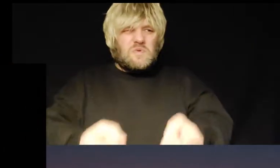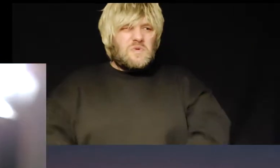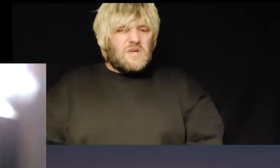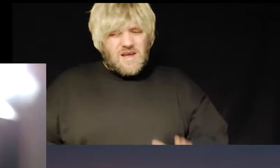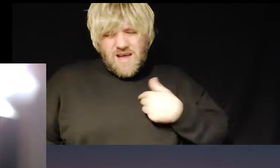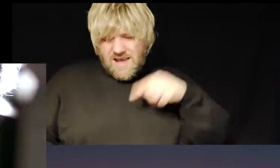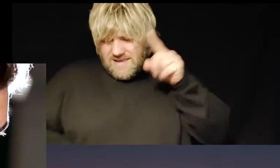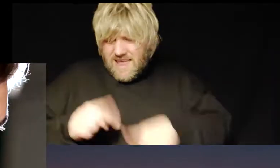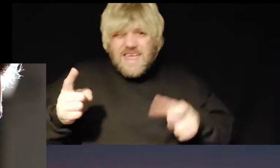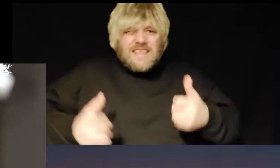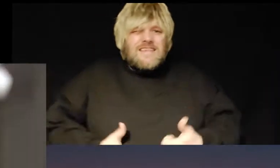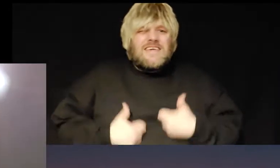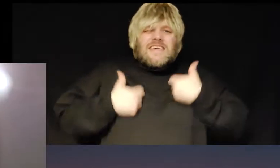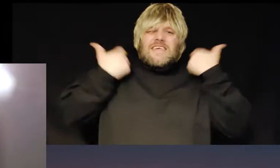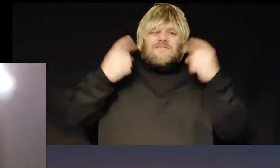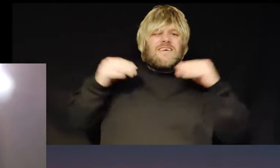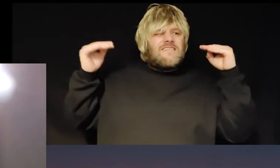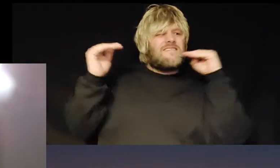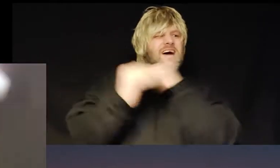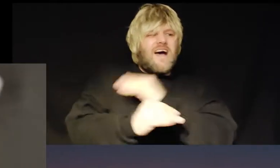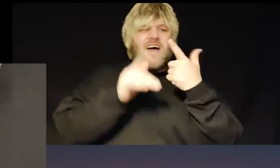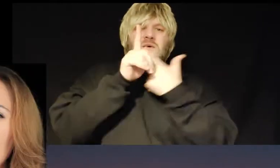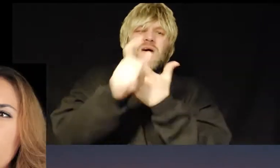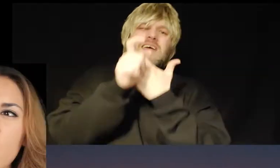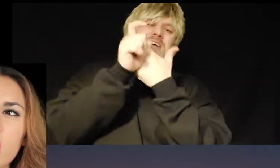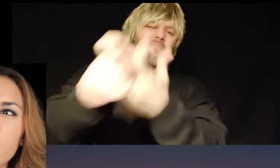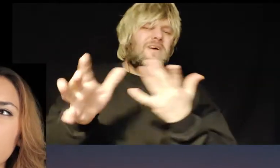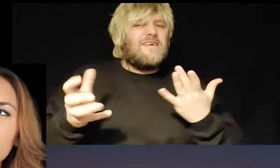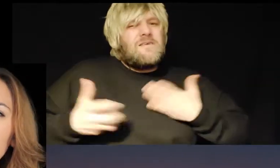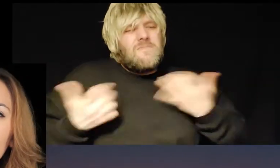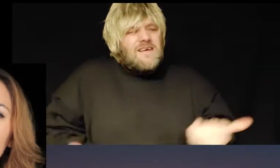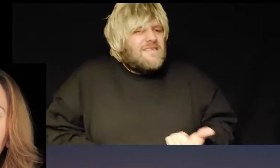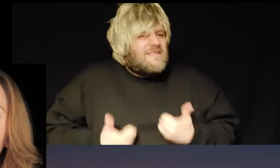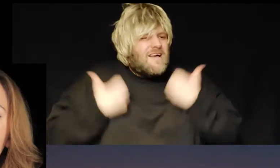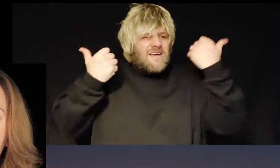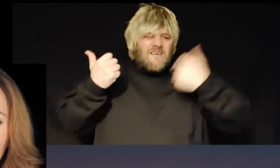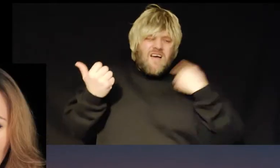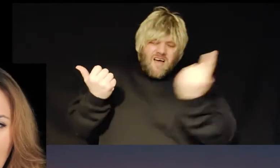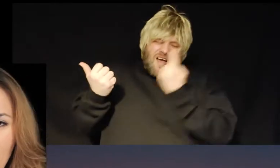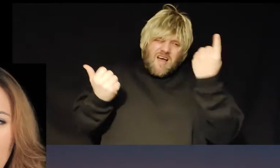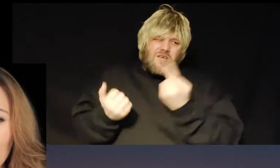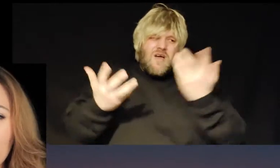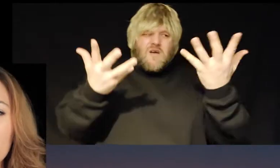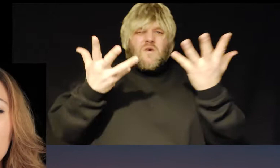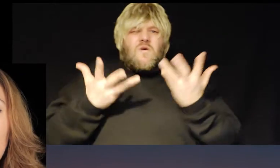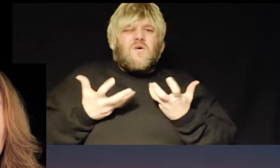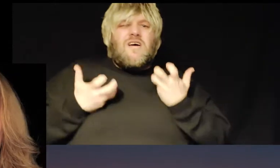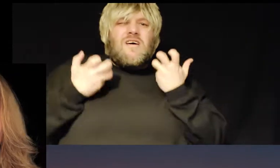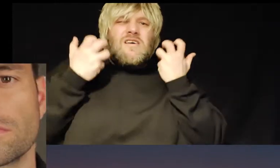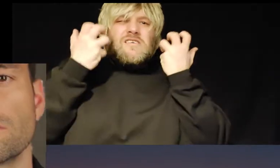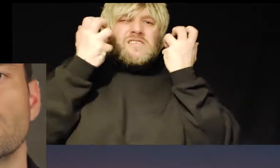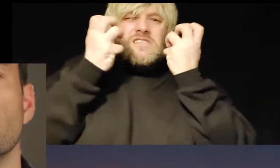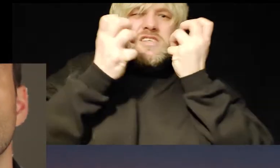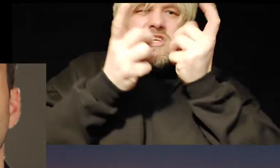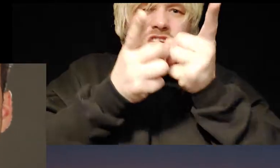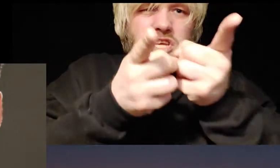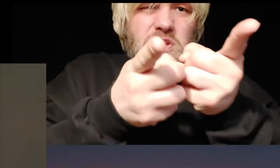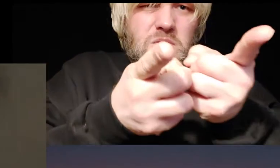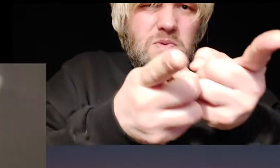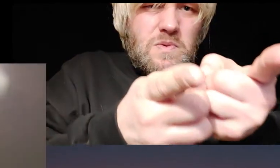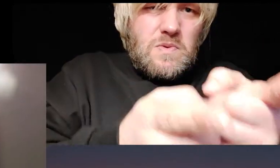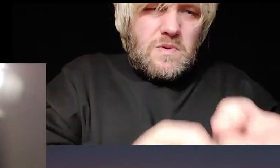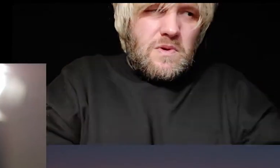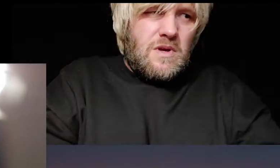I can't live a lie, running for my life, I will always want